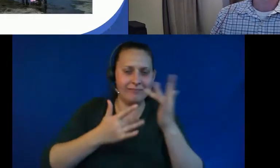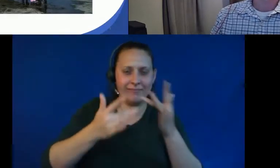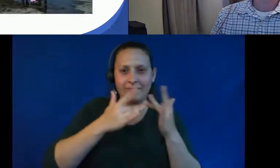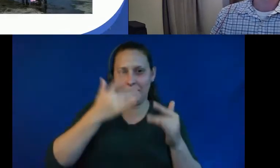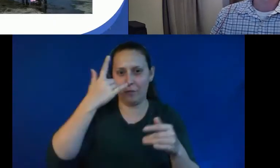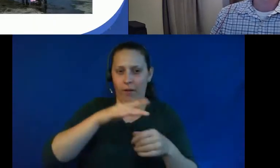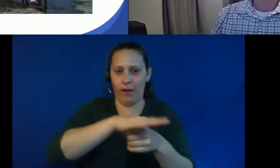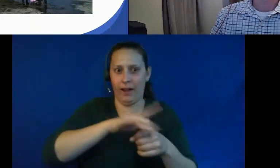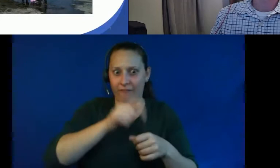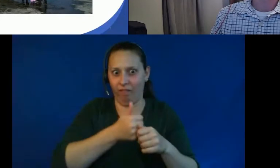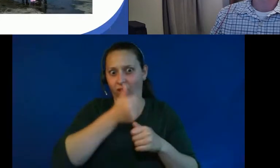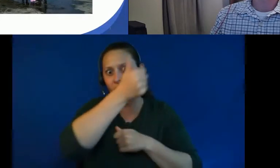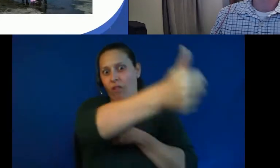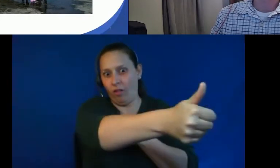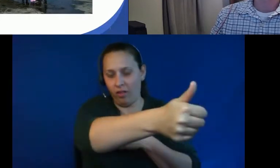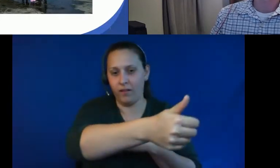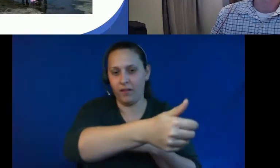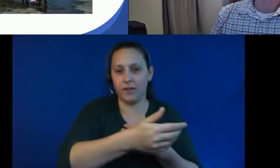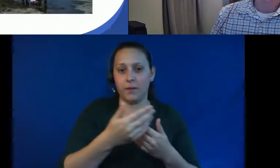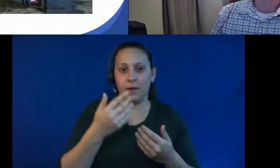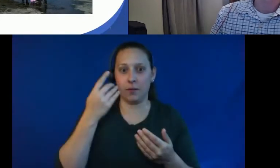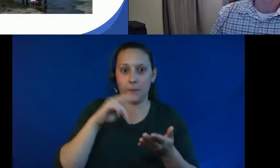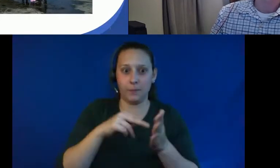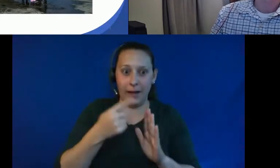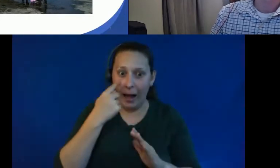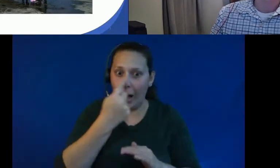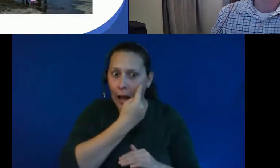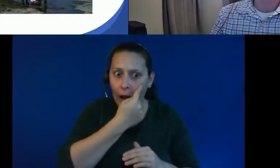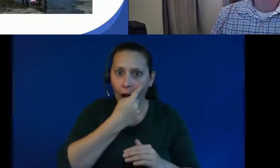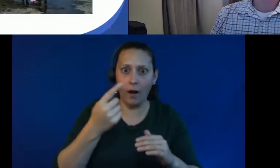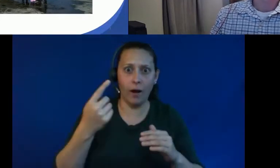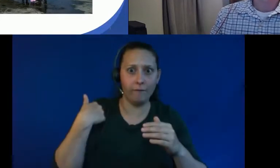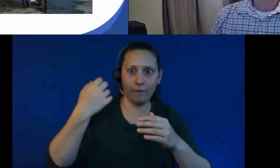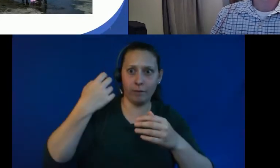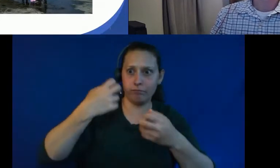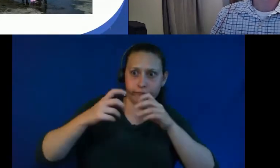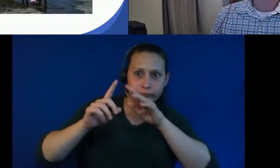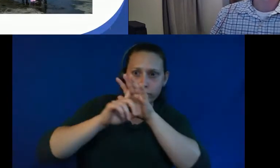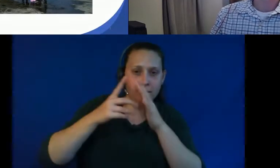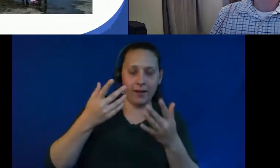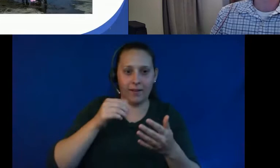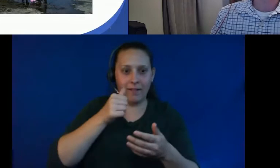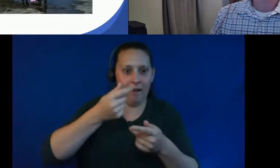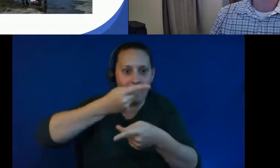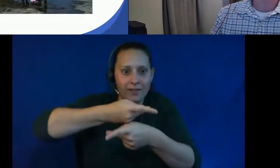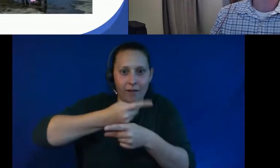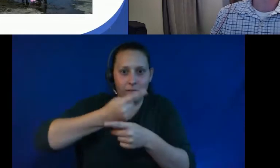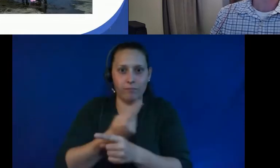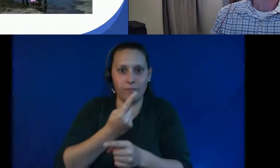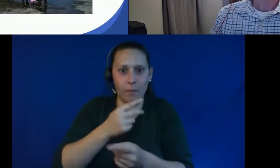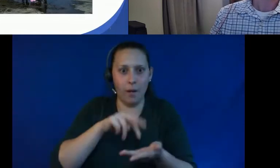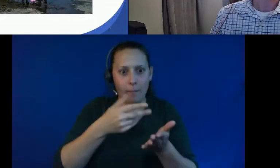as a result, many preventable eye conditions are left undiagnosed and untreated, and in certain cases, it could lead to